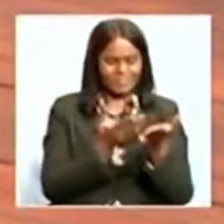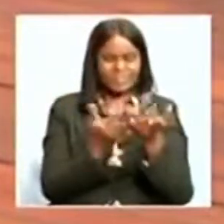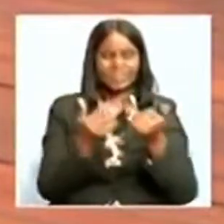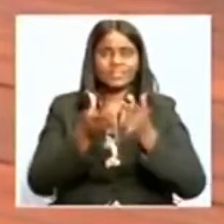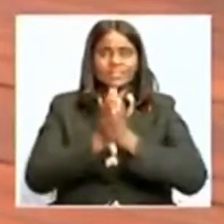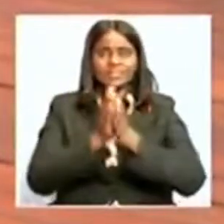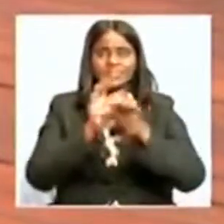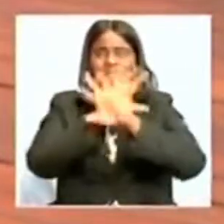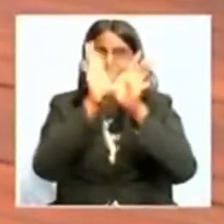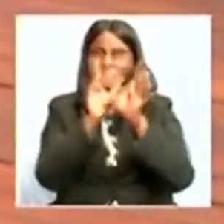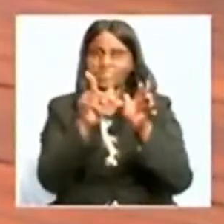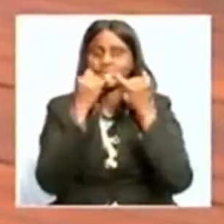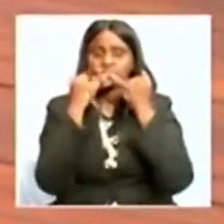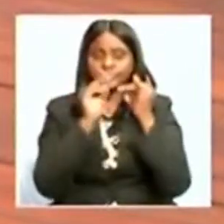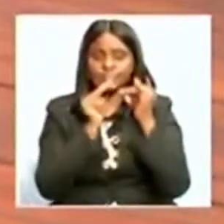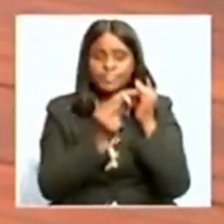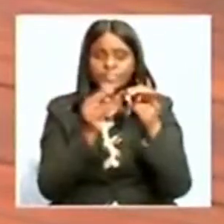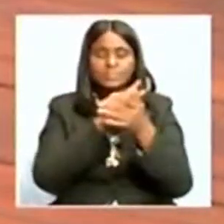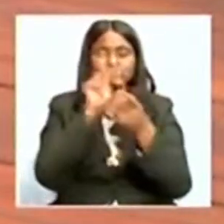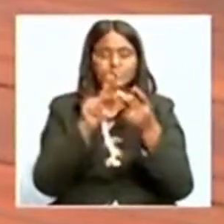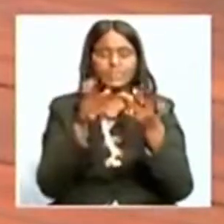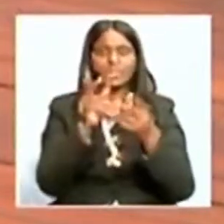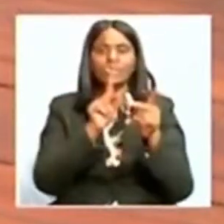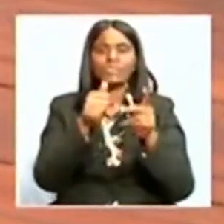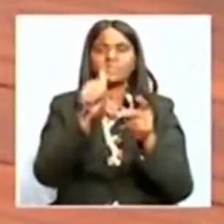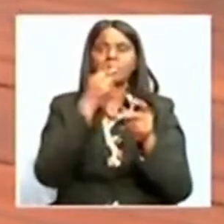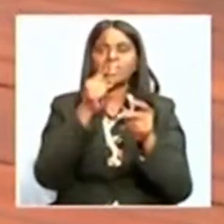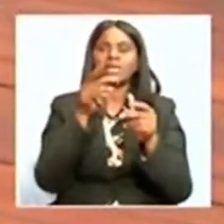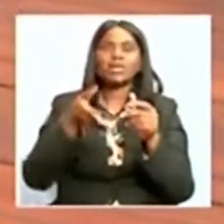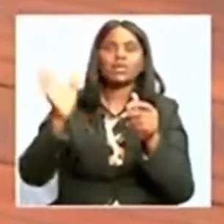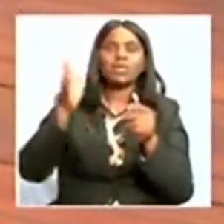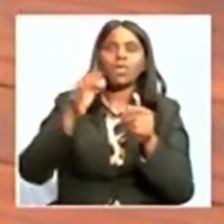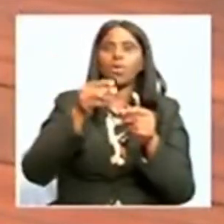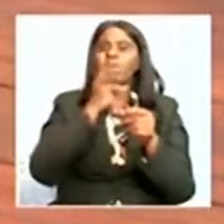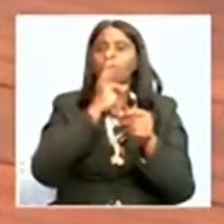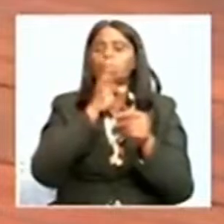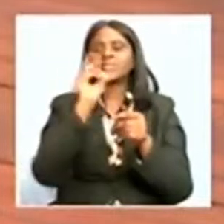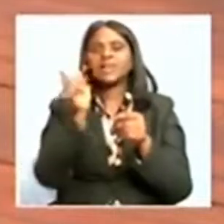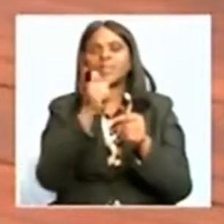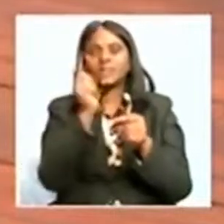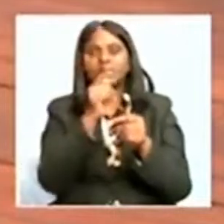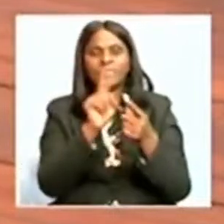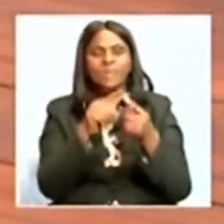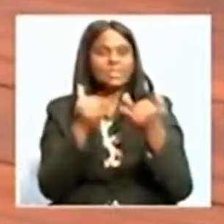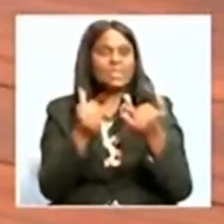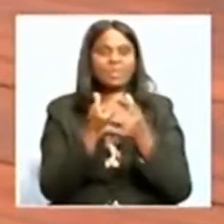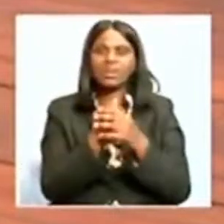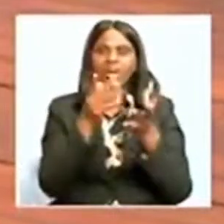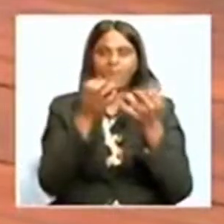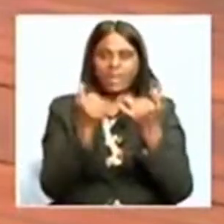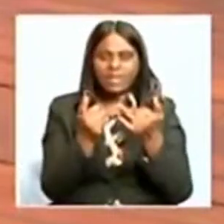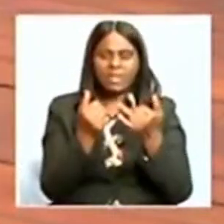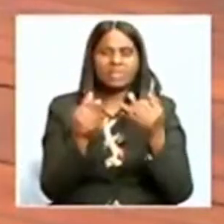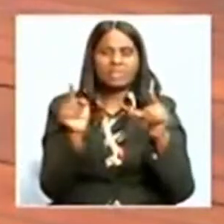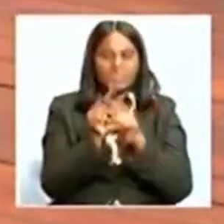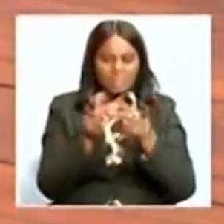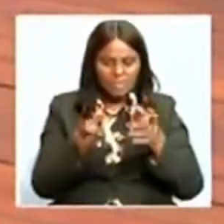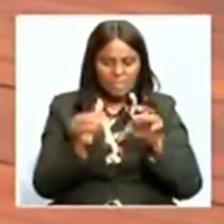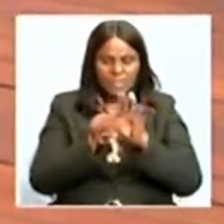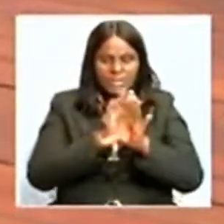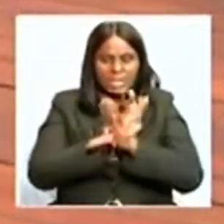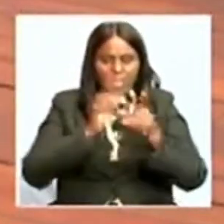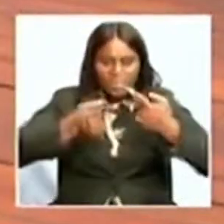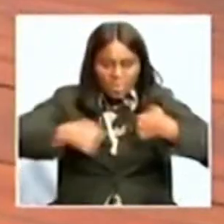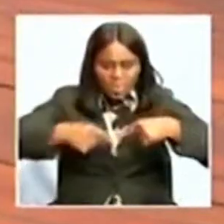ask them properly, to tell us exactly. People are saying go irrigation, meanwhile they want to, here in Zambia the